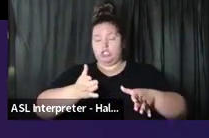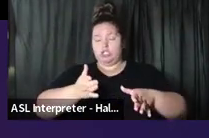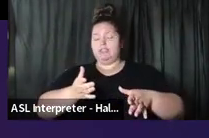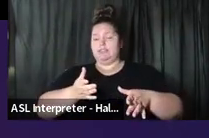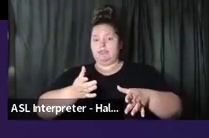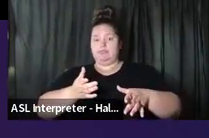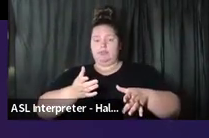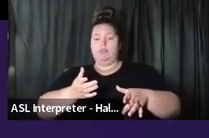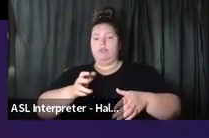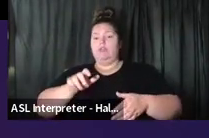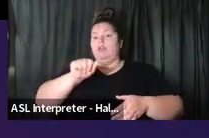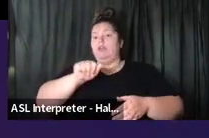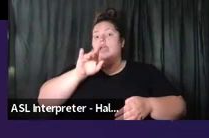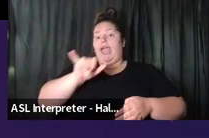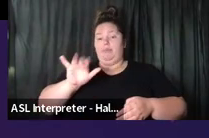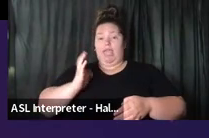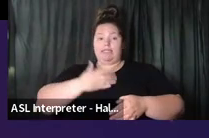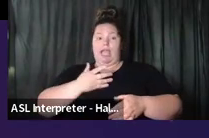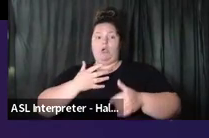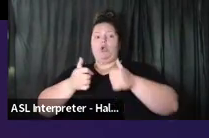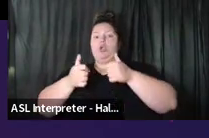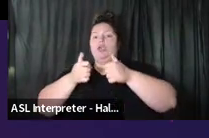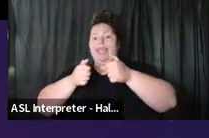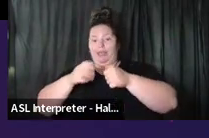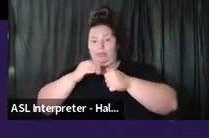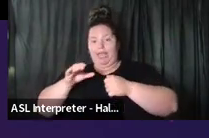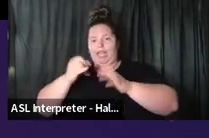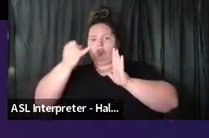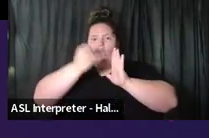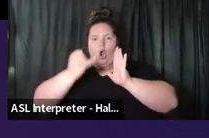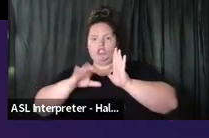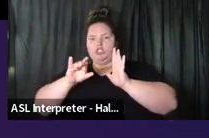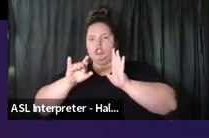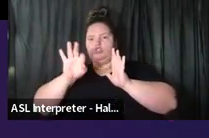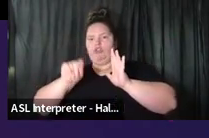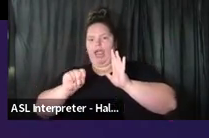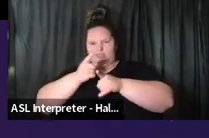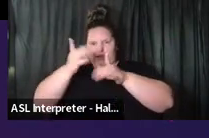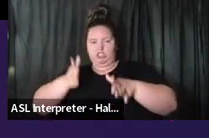Abby is our gaming and arts and crafts specialist. So